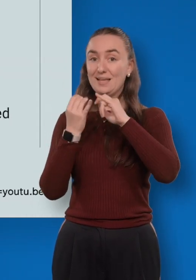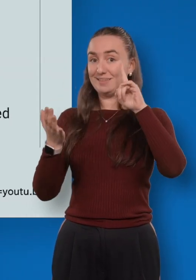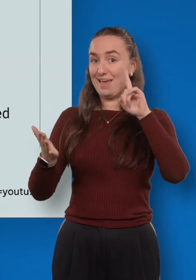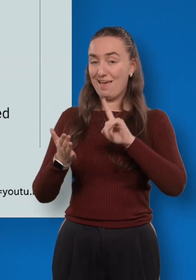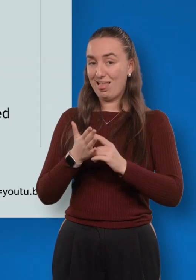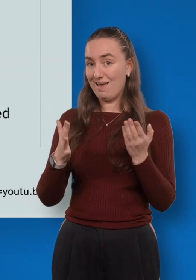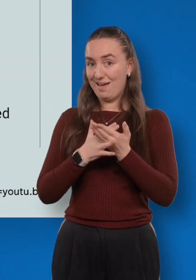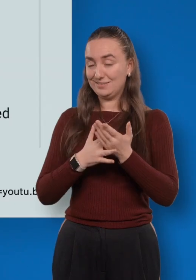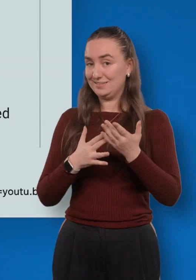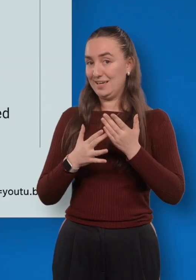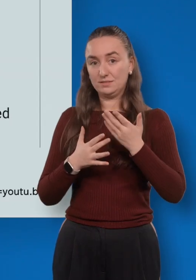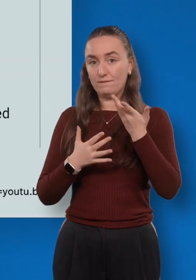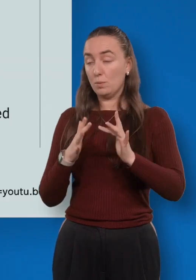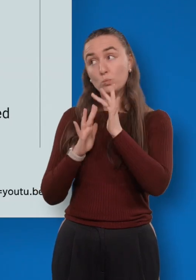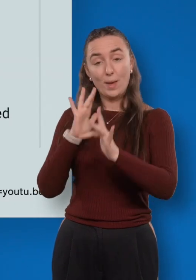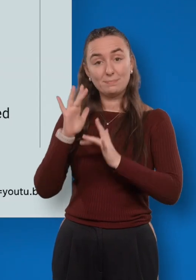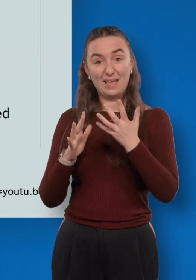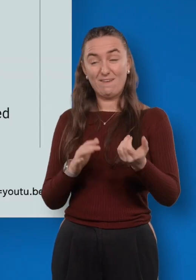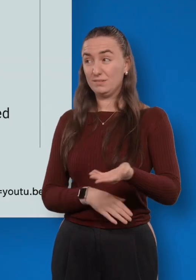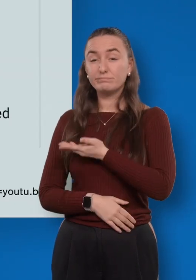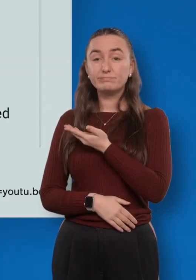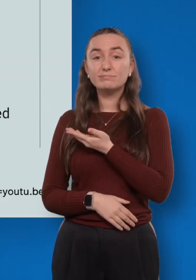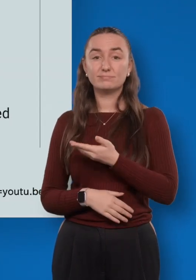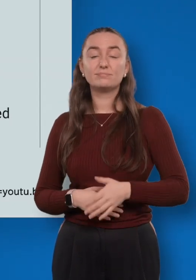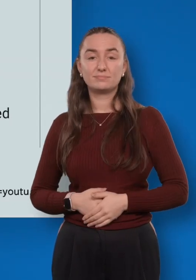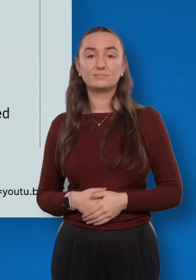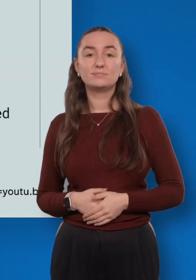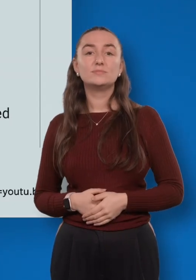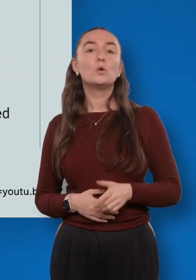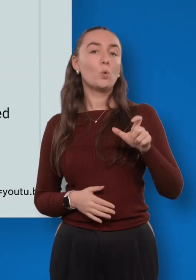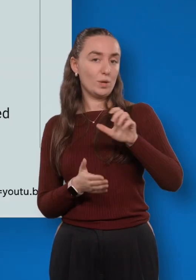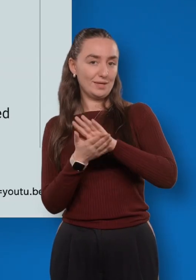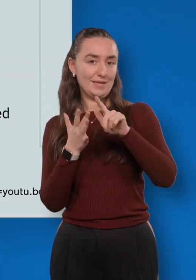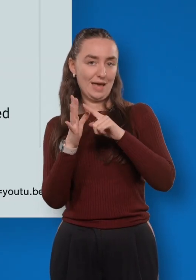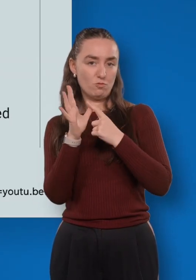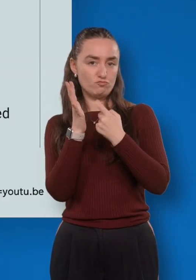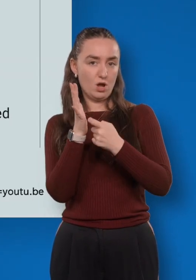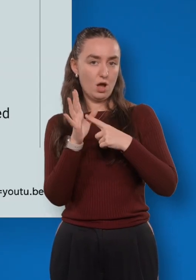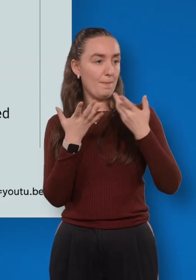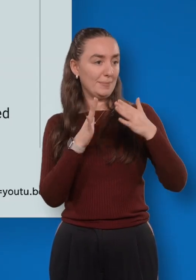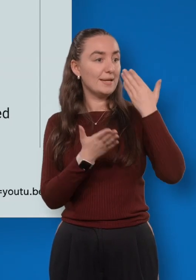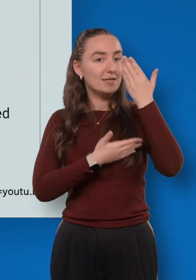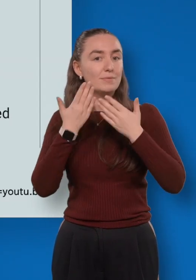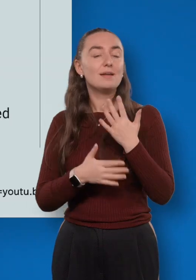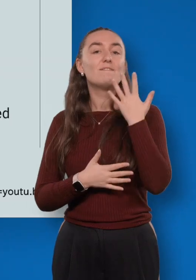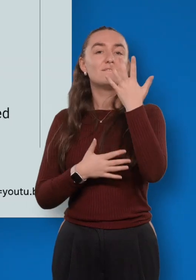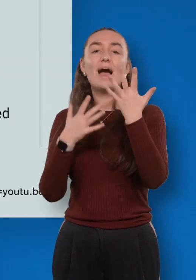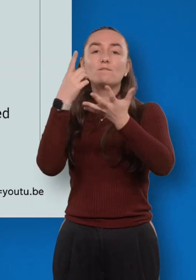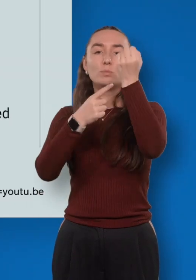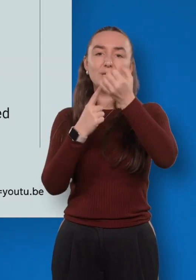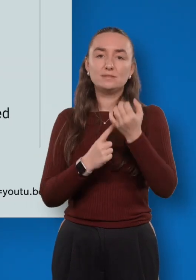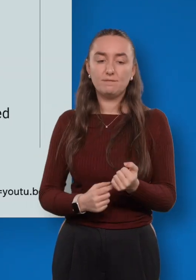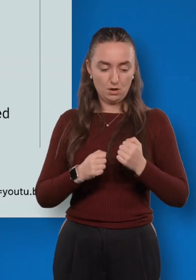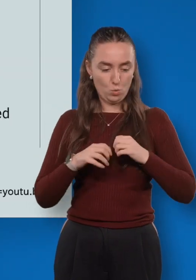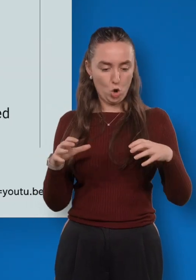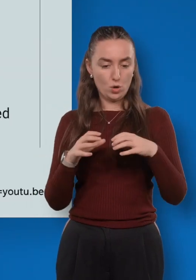my background. So Chiara just went through the 5 key objectives of the caucus with you. And when we launched the